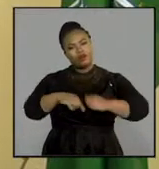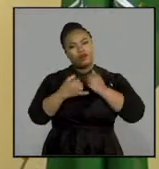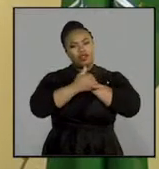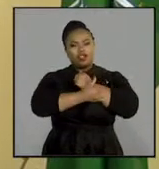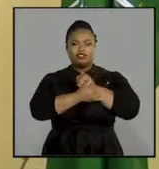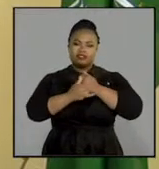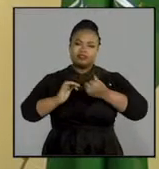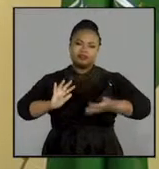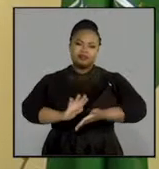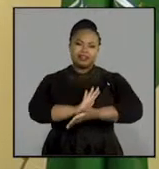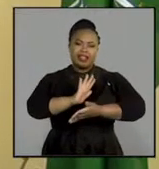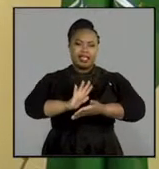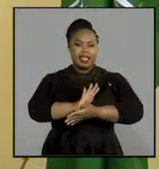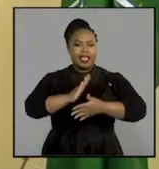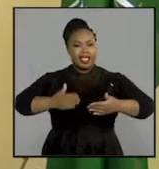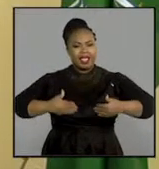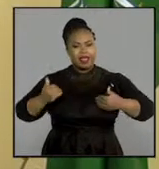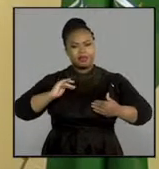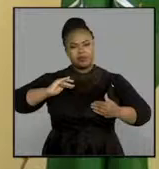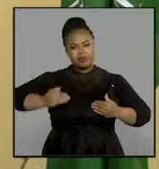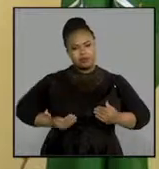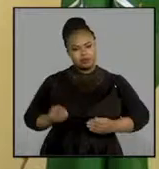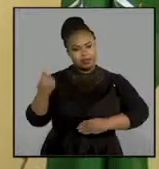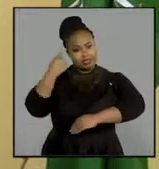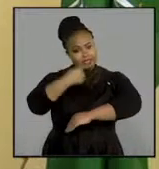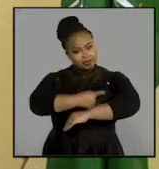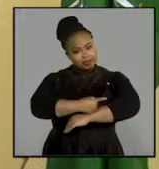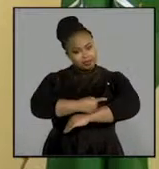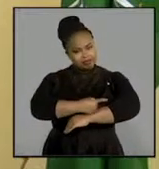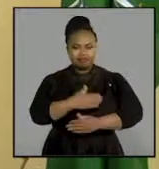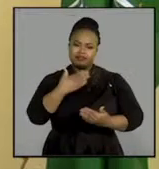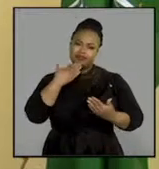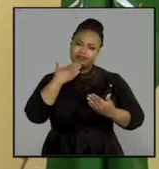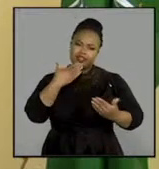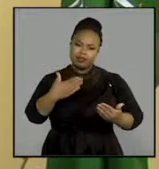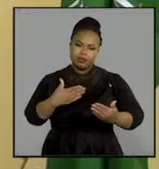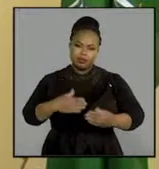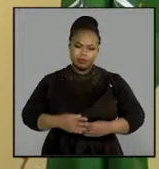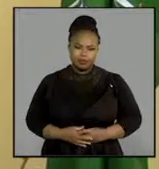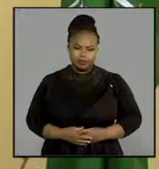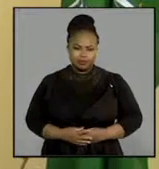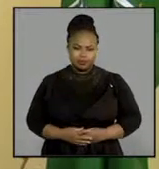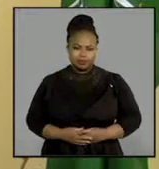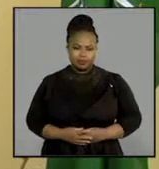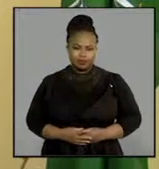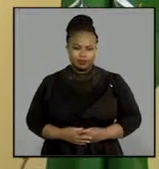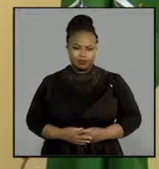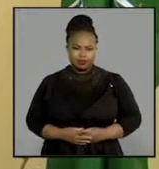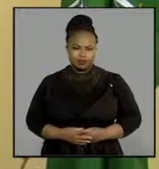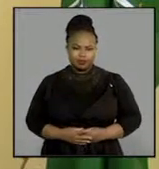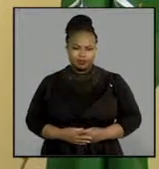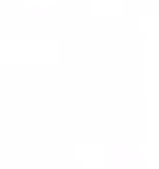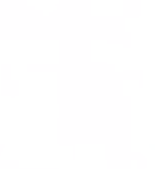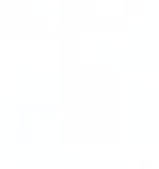our country, a happy Women's Day. I thank you.